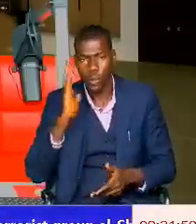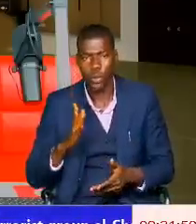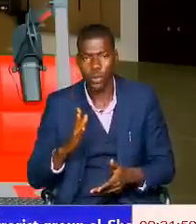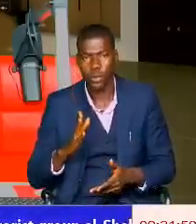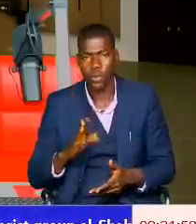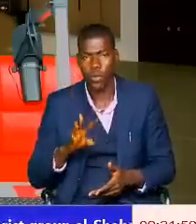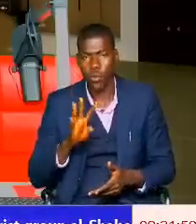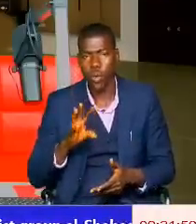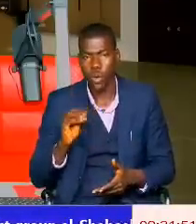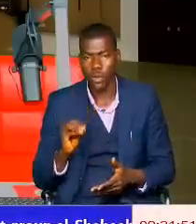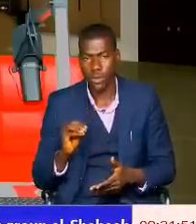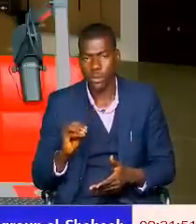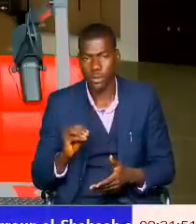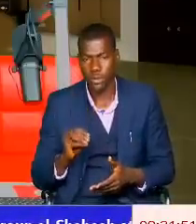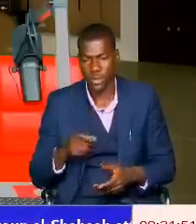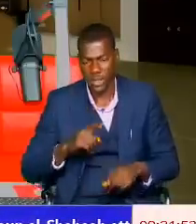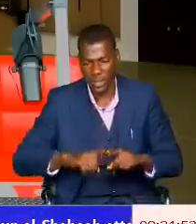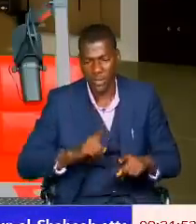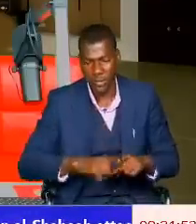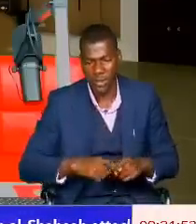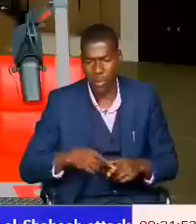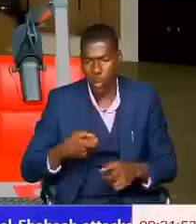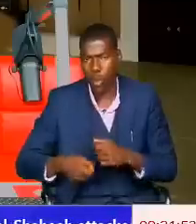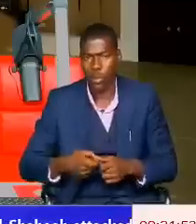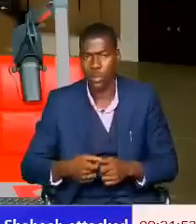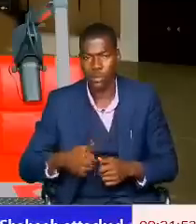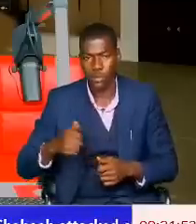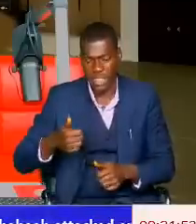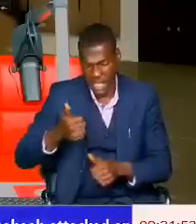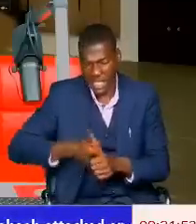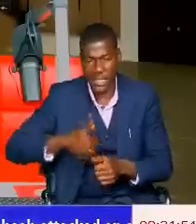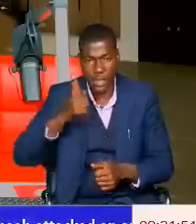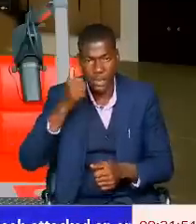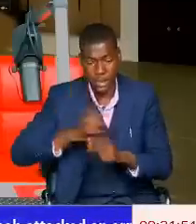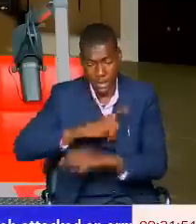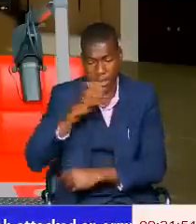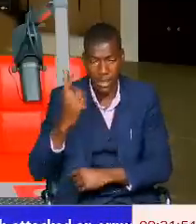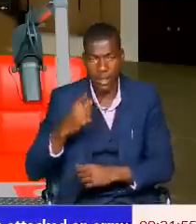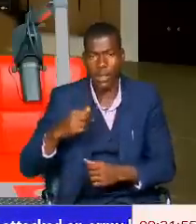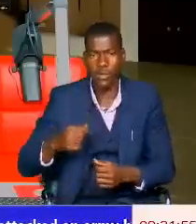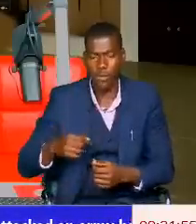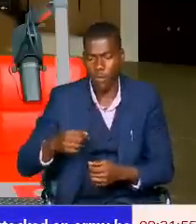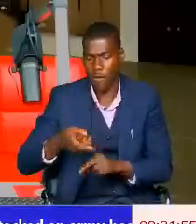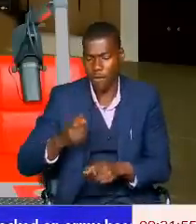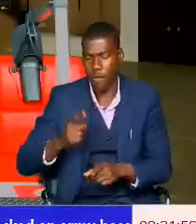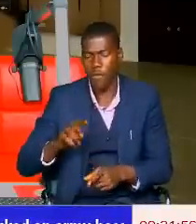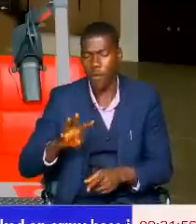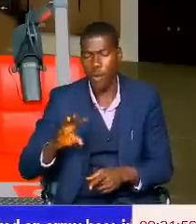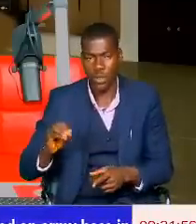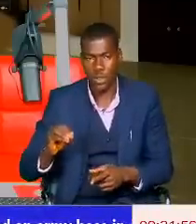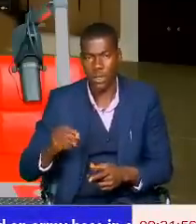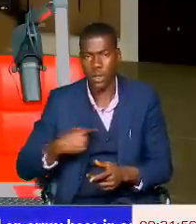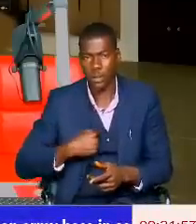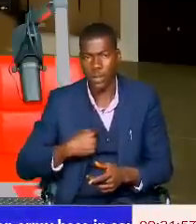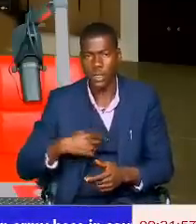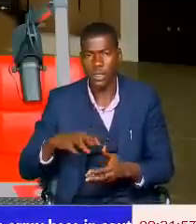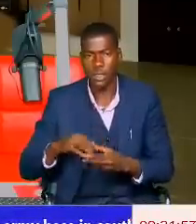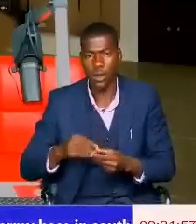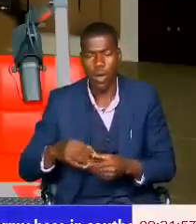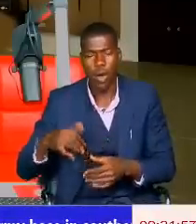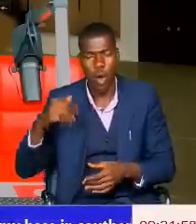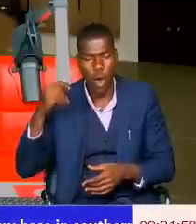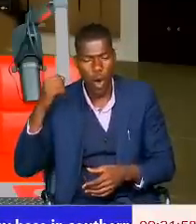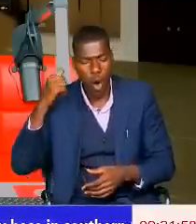cases every day for me. Where I go, out of the 40 cases, I go talk, say, blessing, call so-so